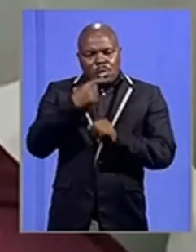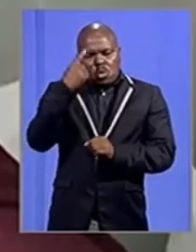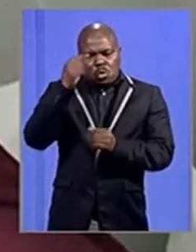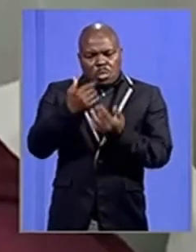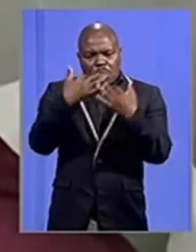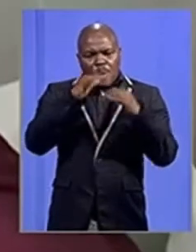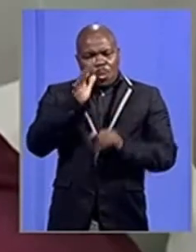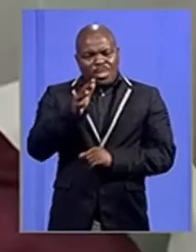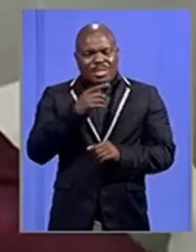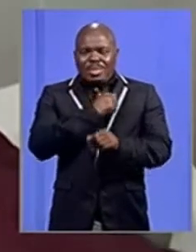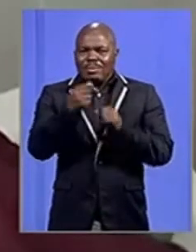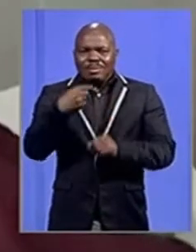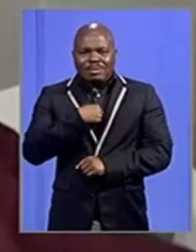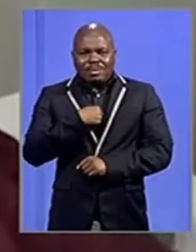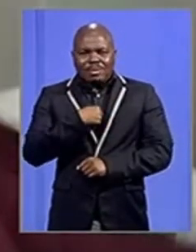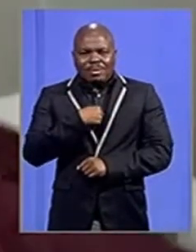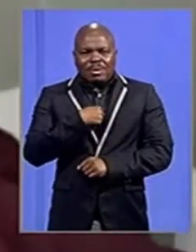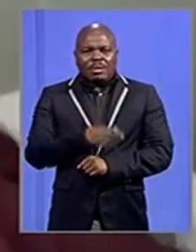most